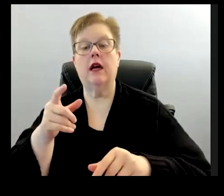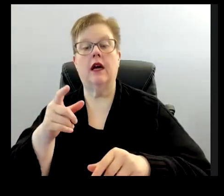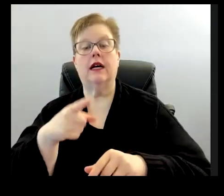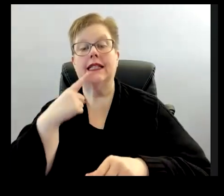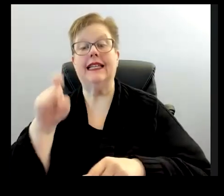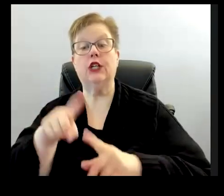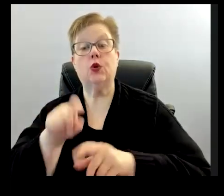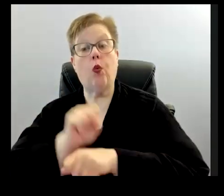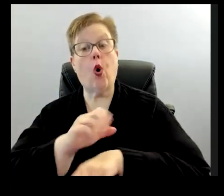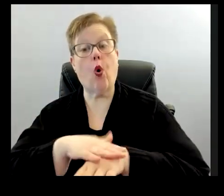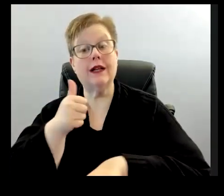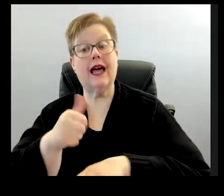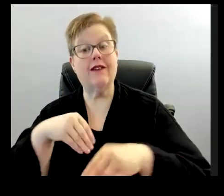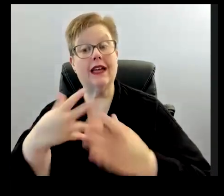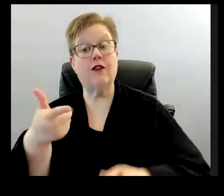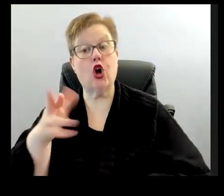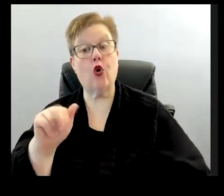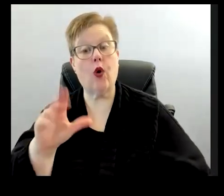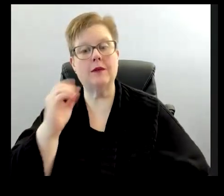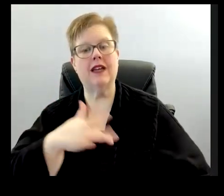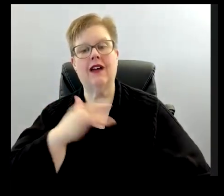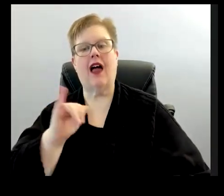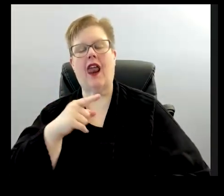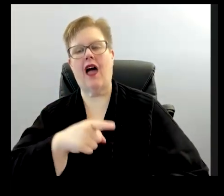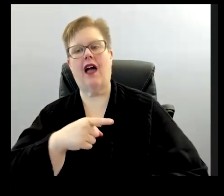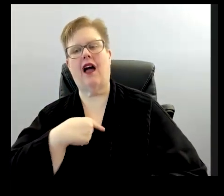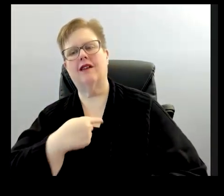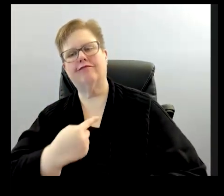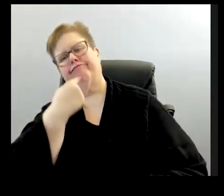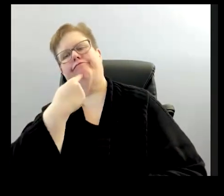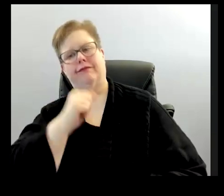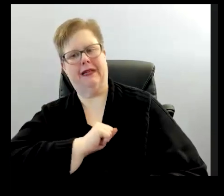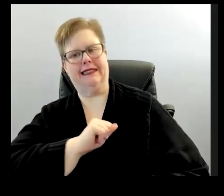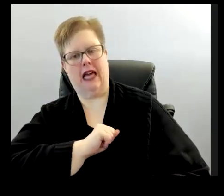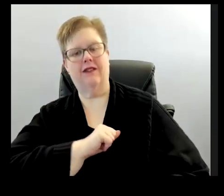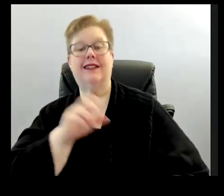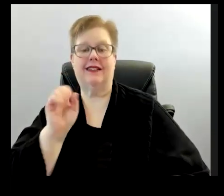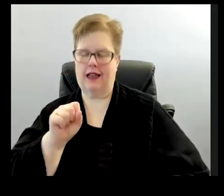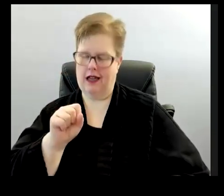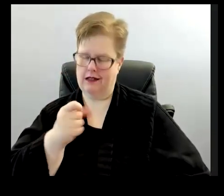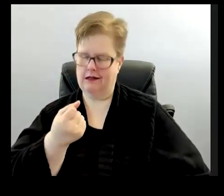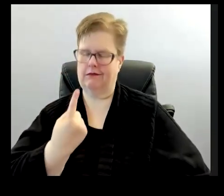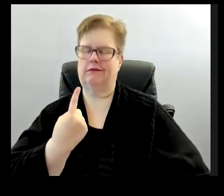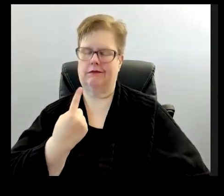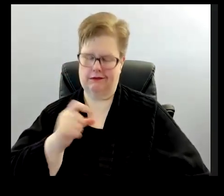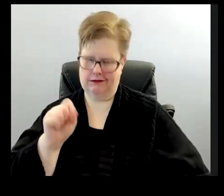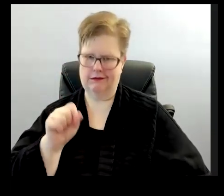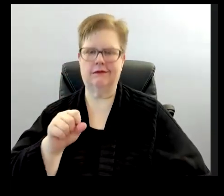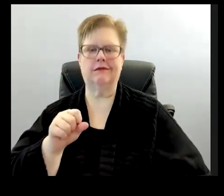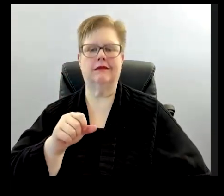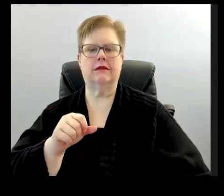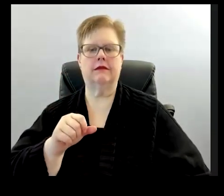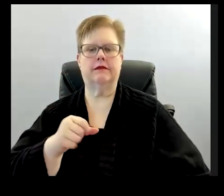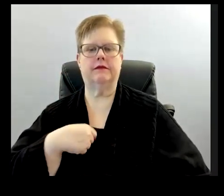to work on giving themselves grace because they feel they let themselves down a lot. Yes, that is relatable. And I'm going to